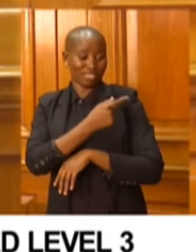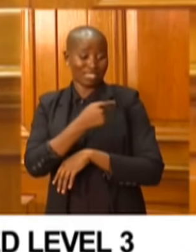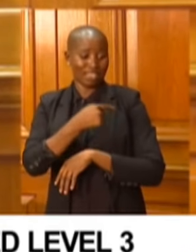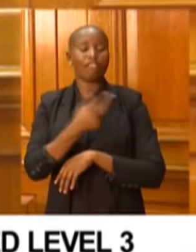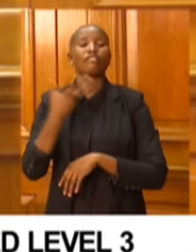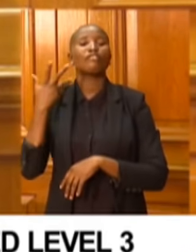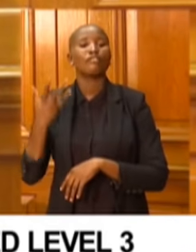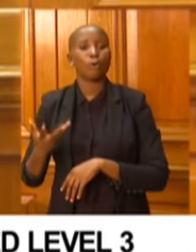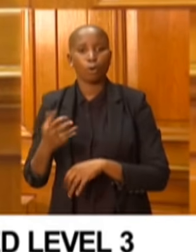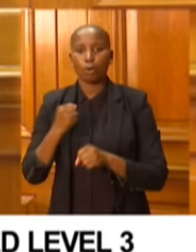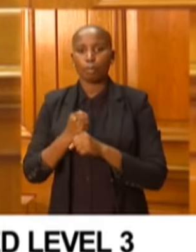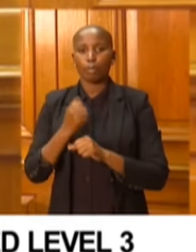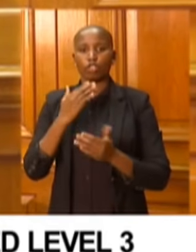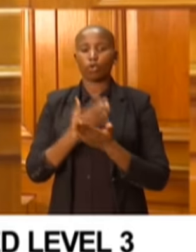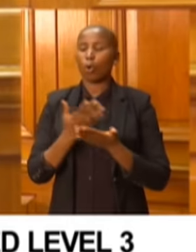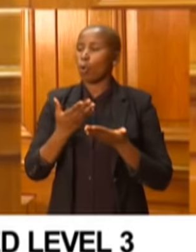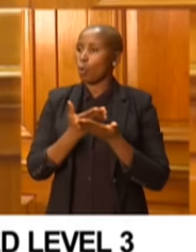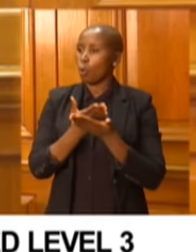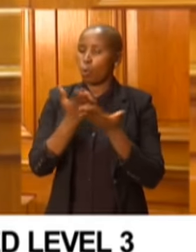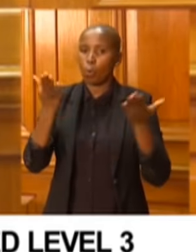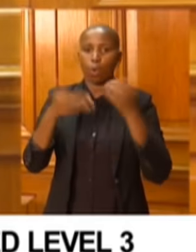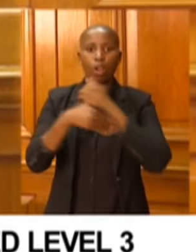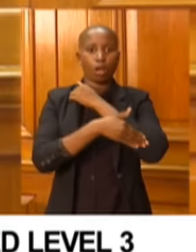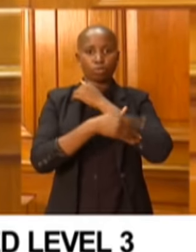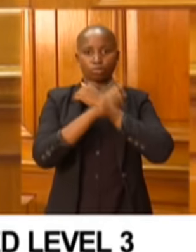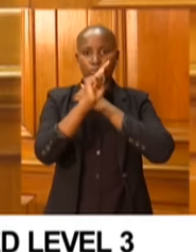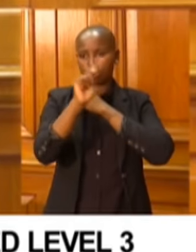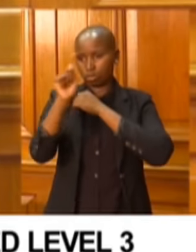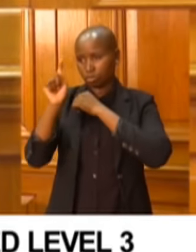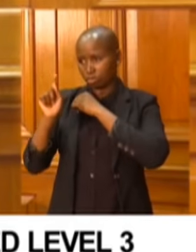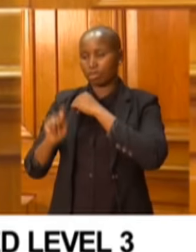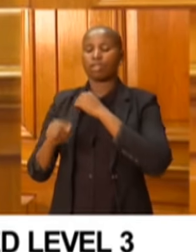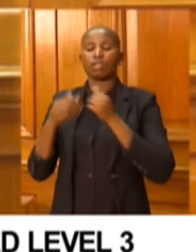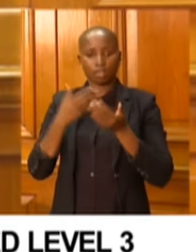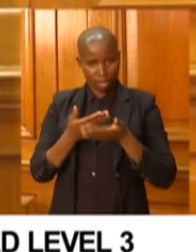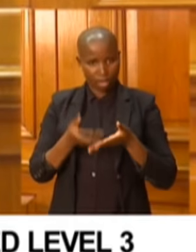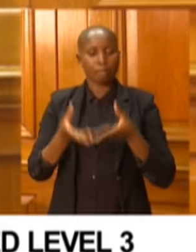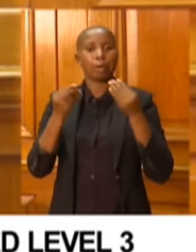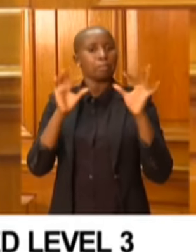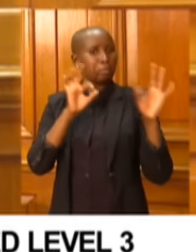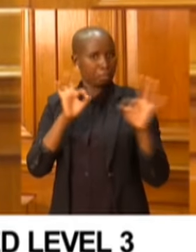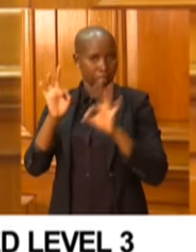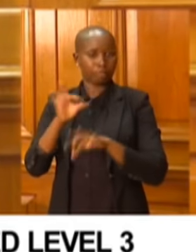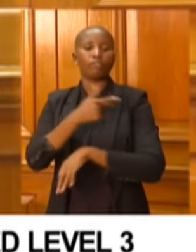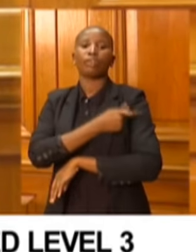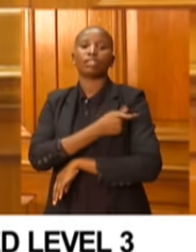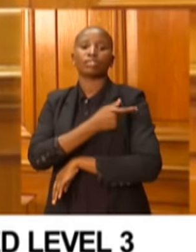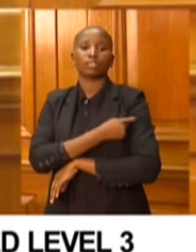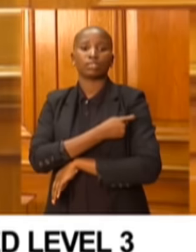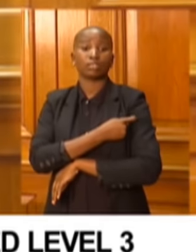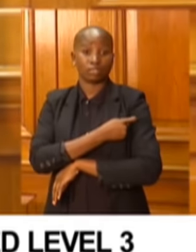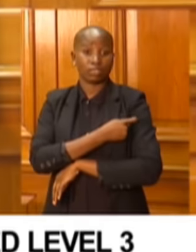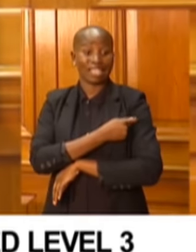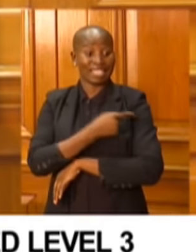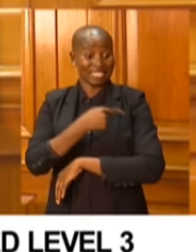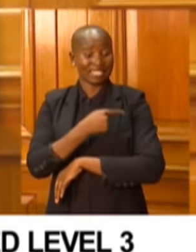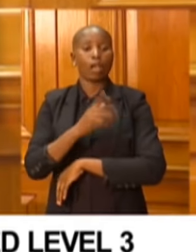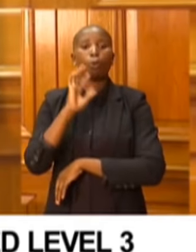all countries receive an equitable supply of effective vaccines. We will receive